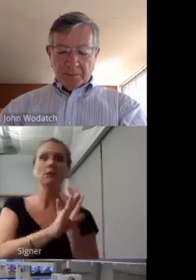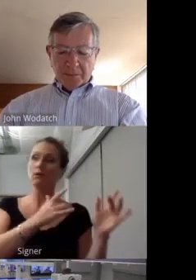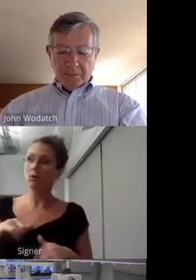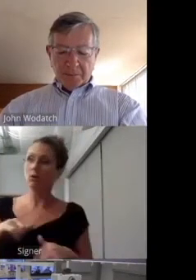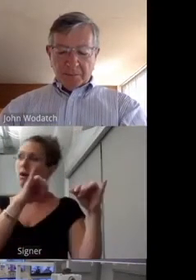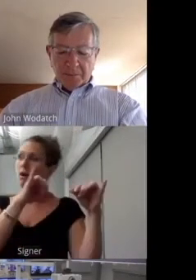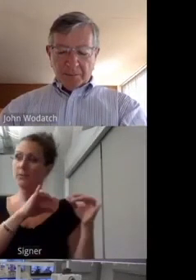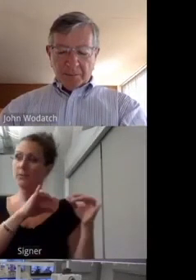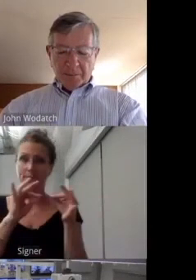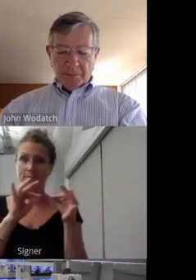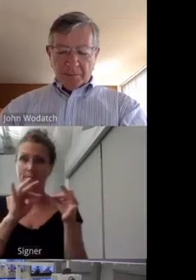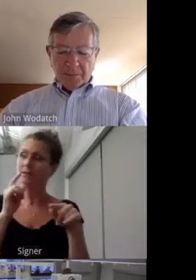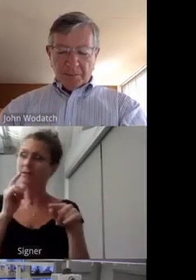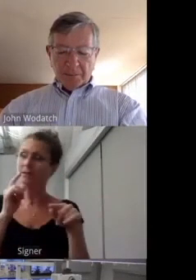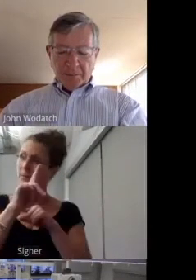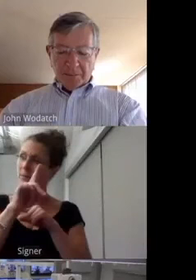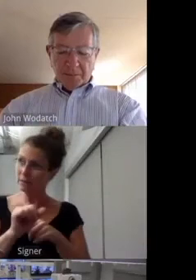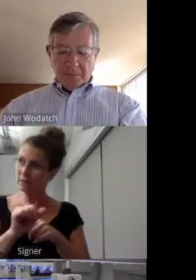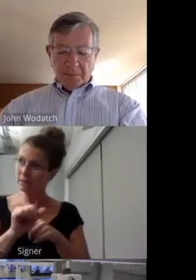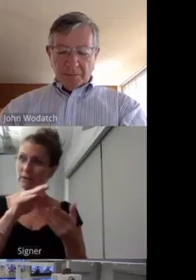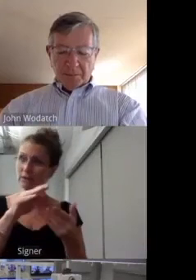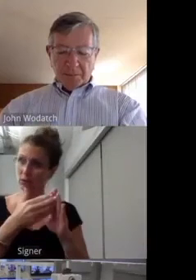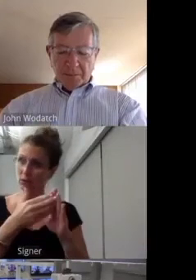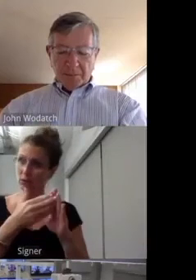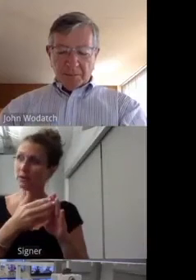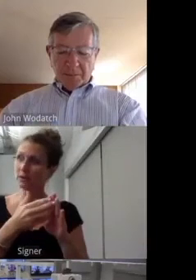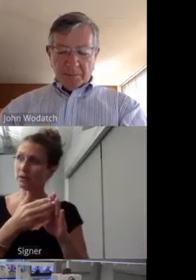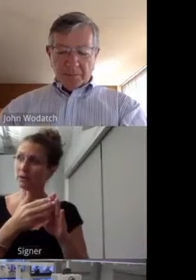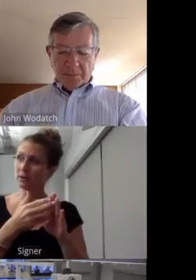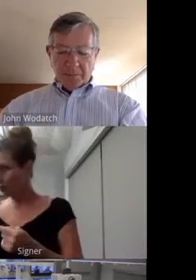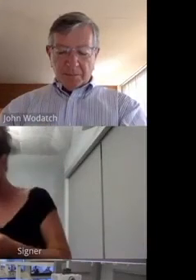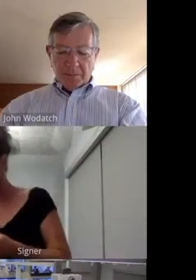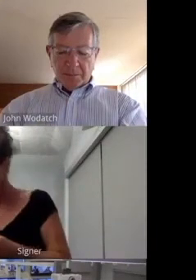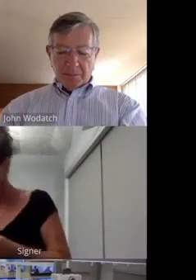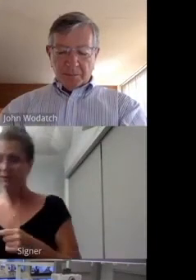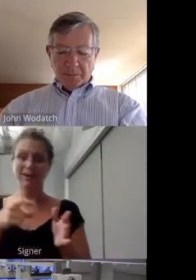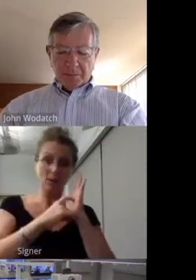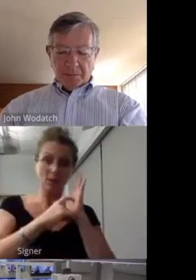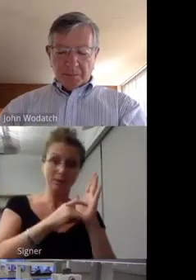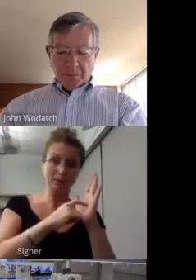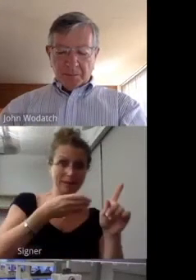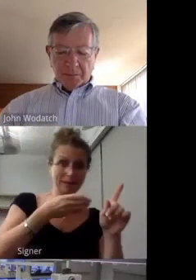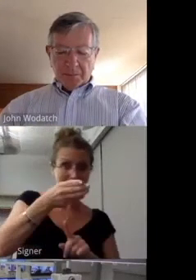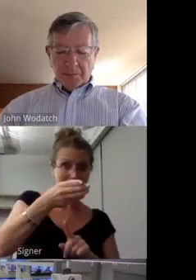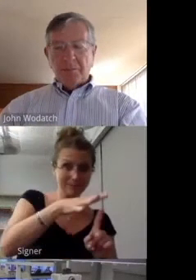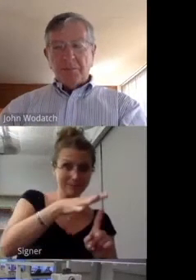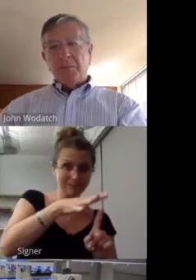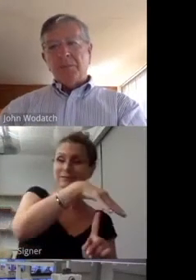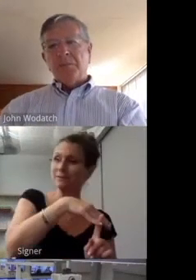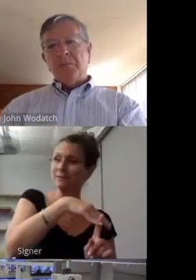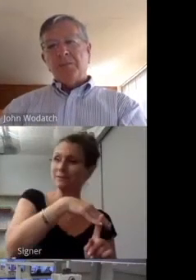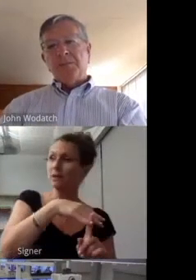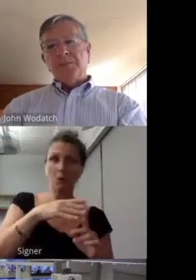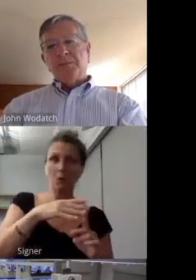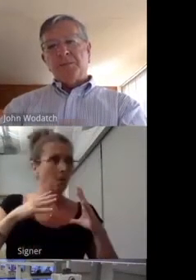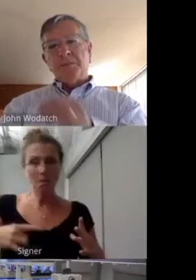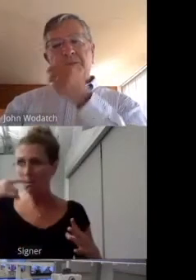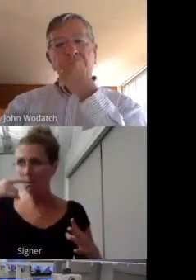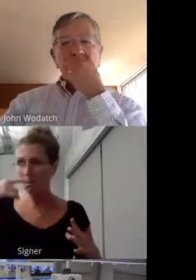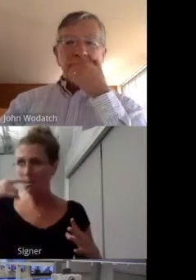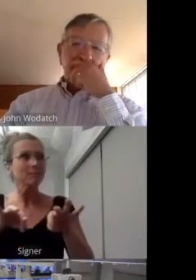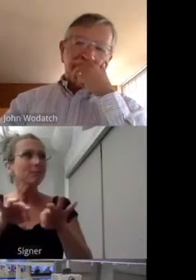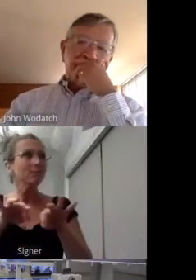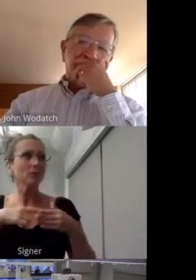the obligated sector can be found as long as you get us in the room together and lead the